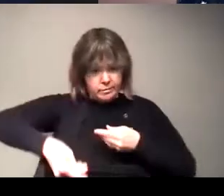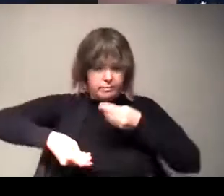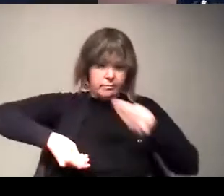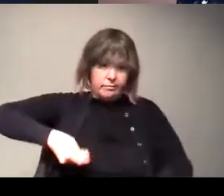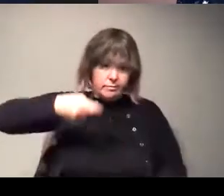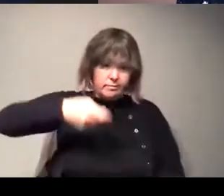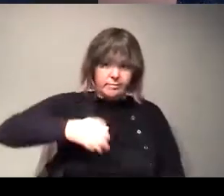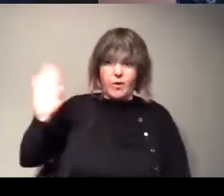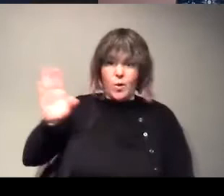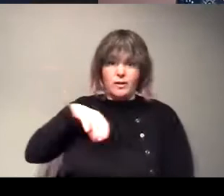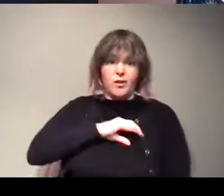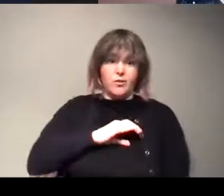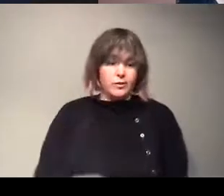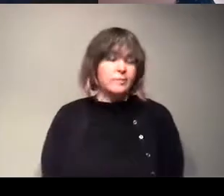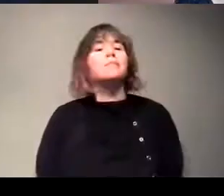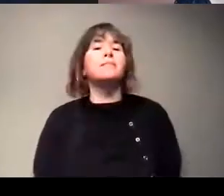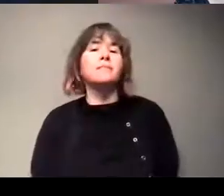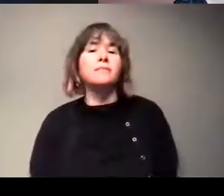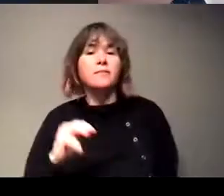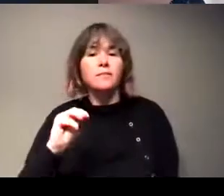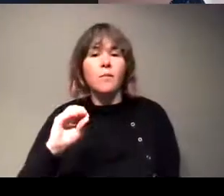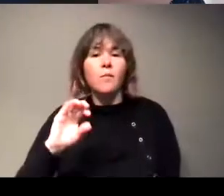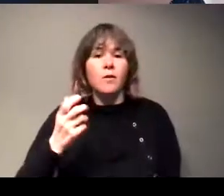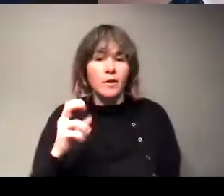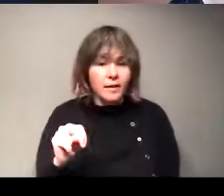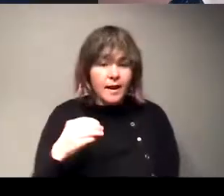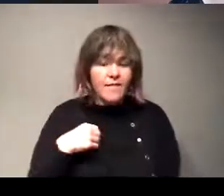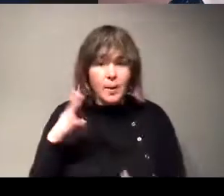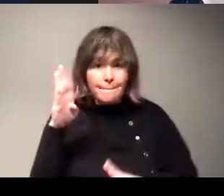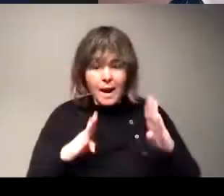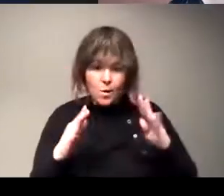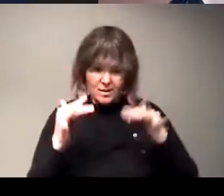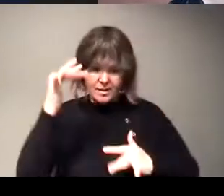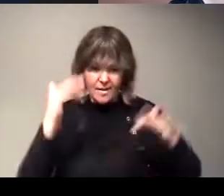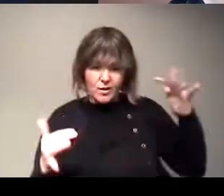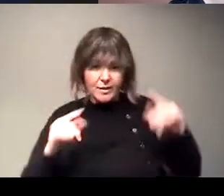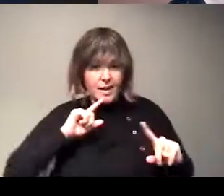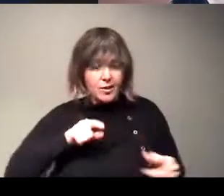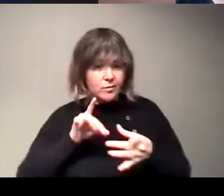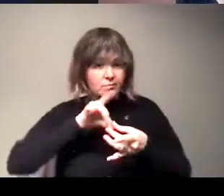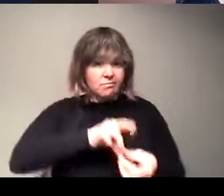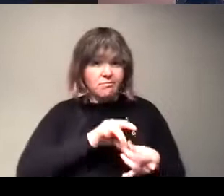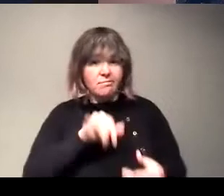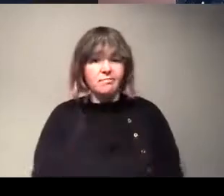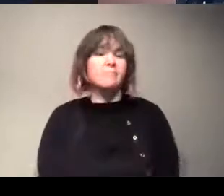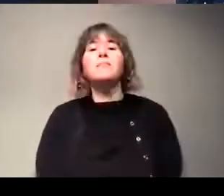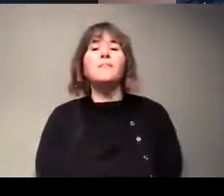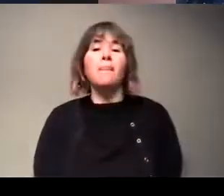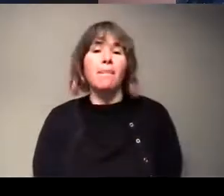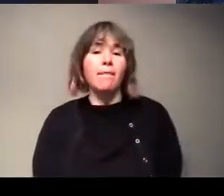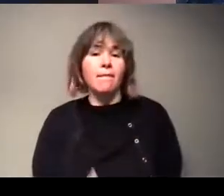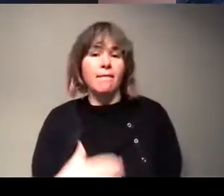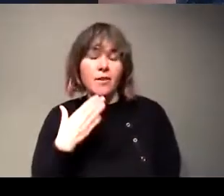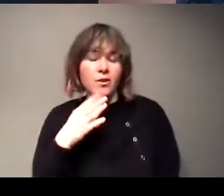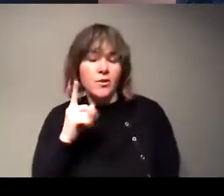characters. So Morgan, do you have some biodiversity answers? Those are really